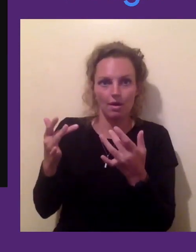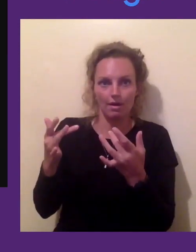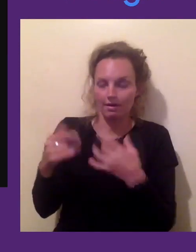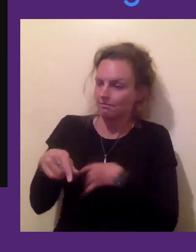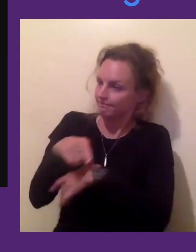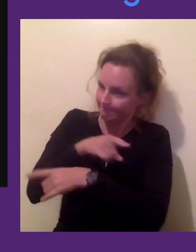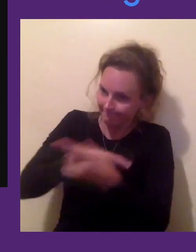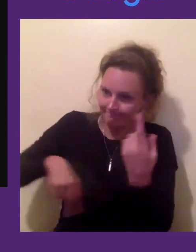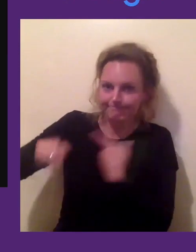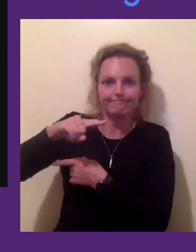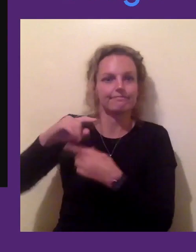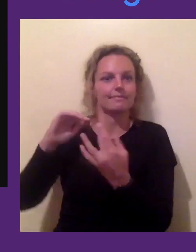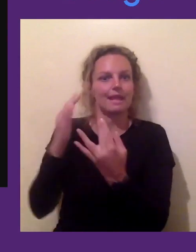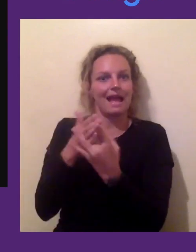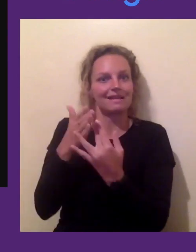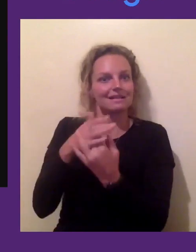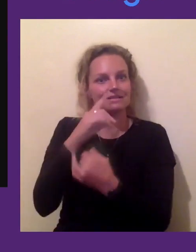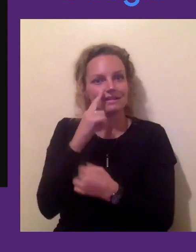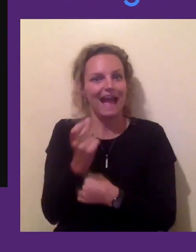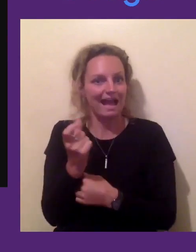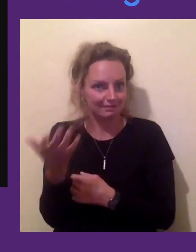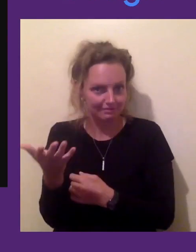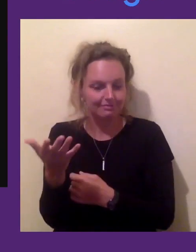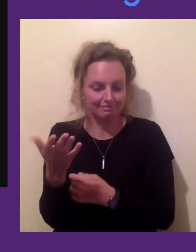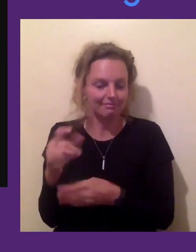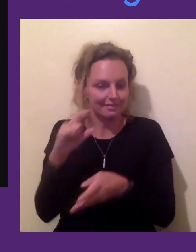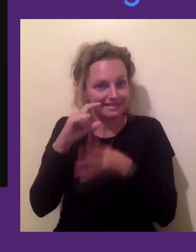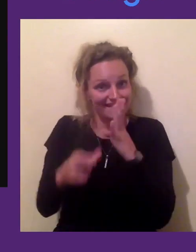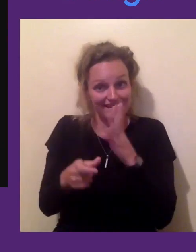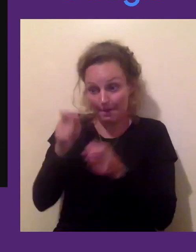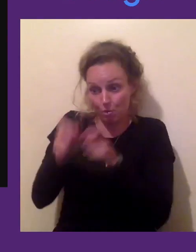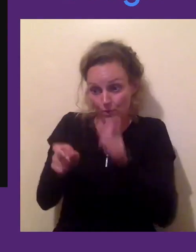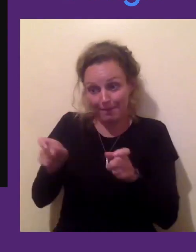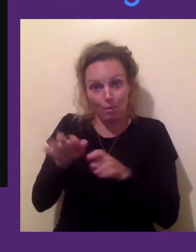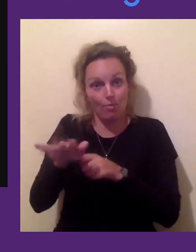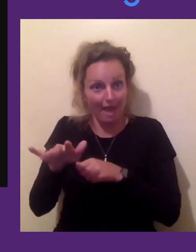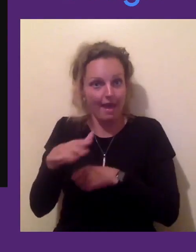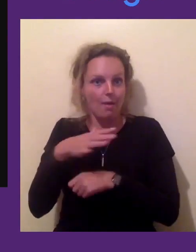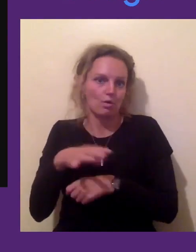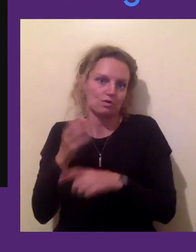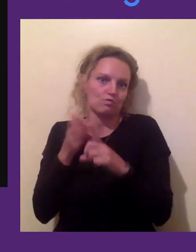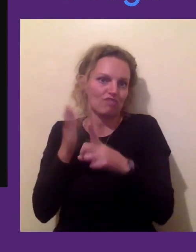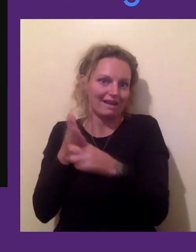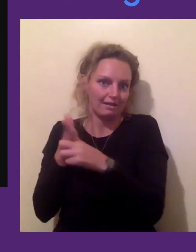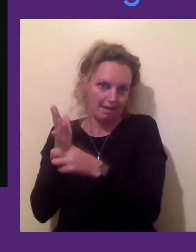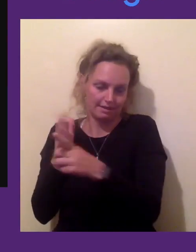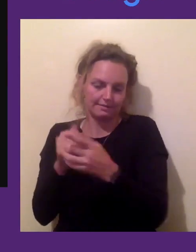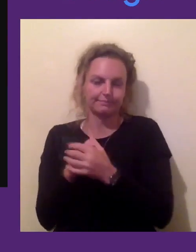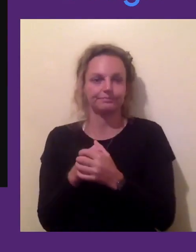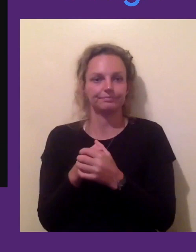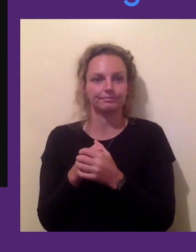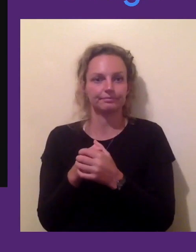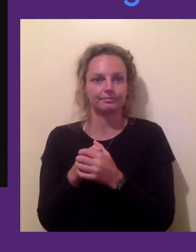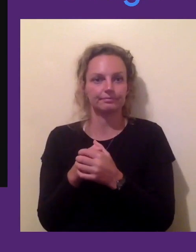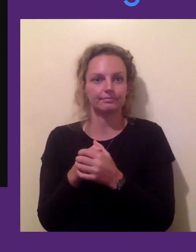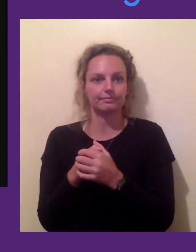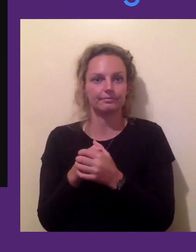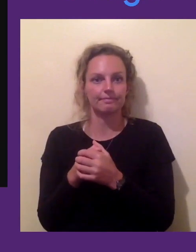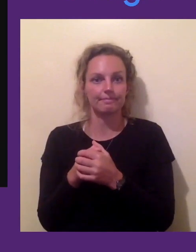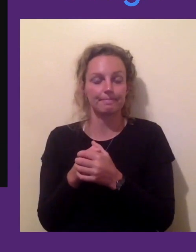pieces of advice for the discussions later when designing for dark mode are these. First, respect the user